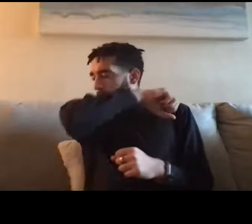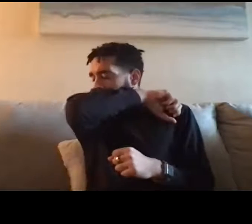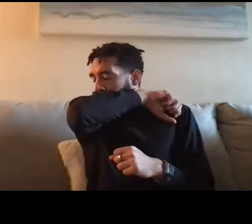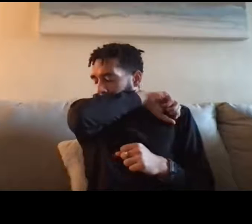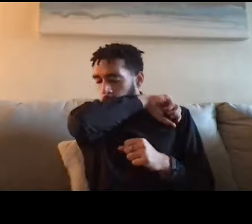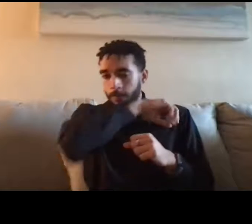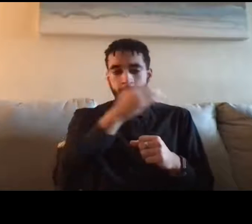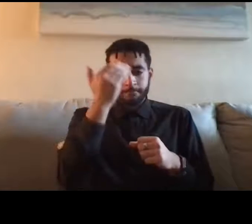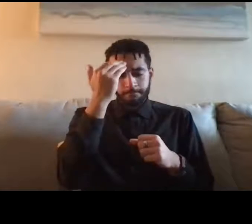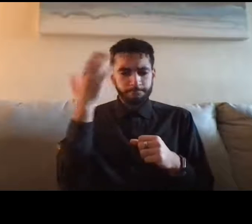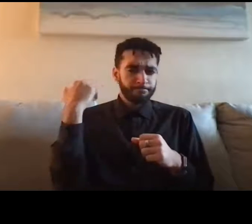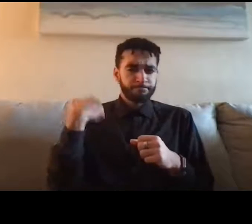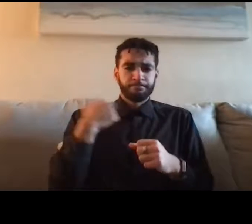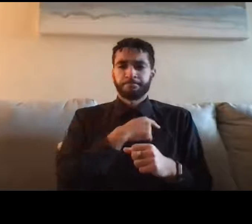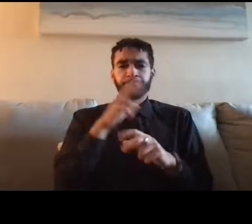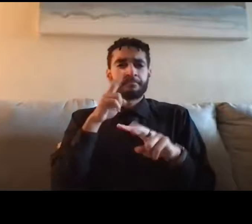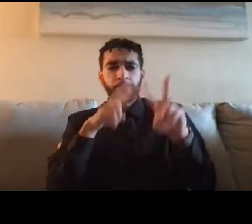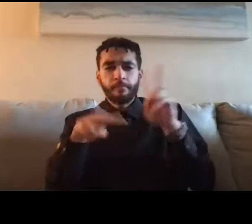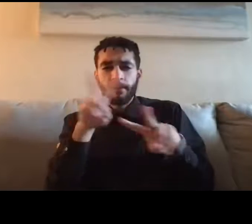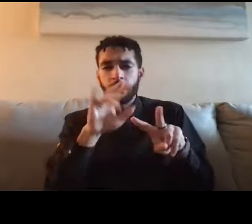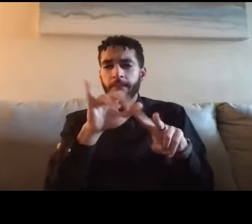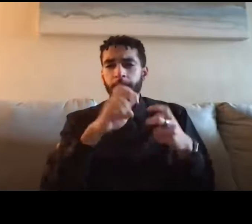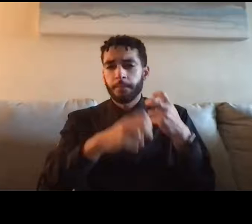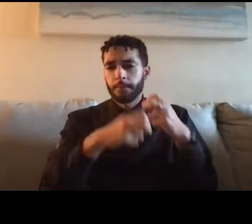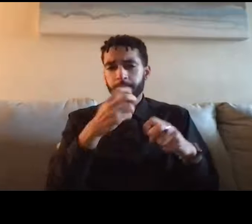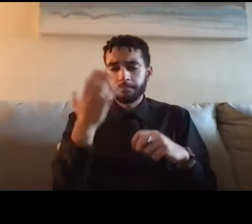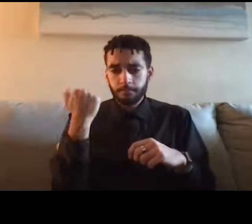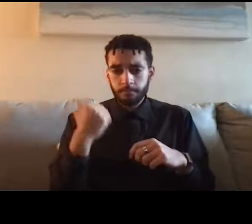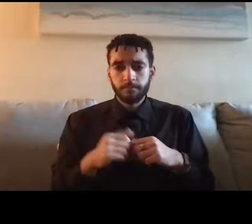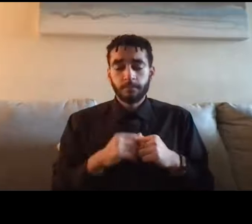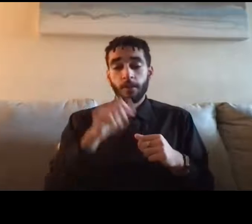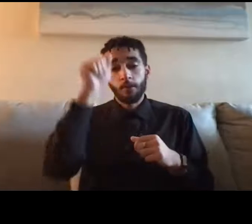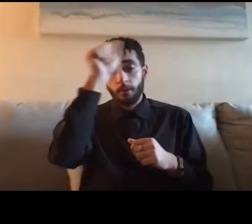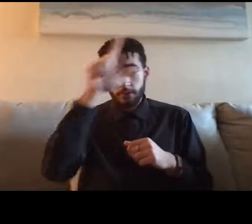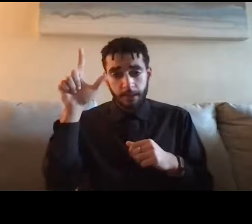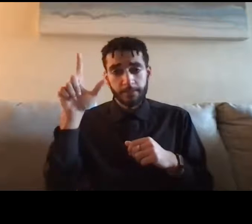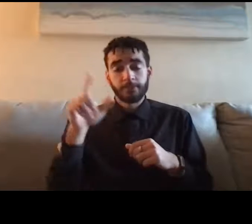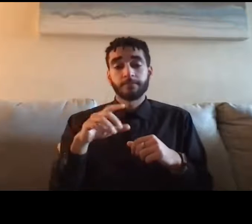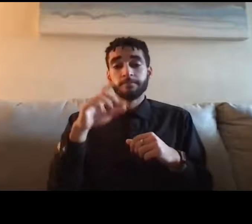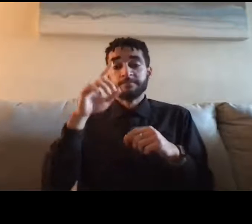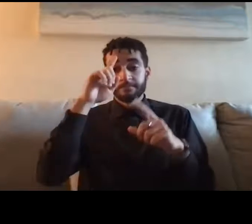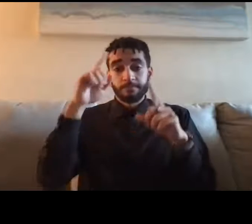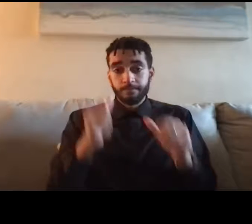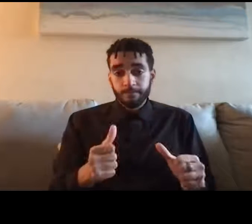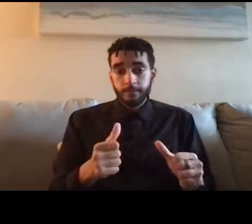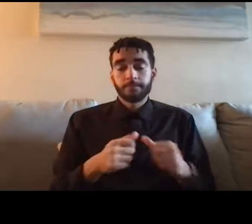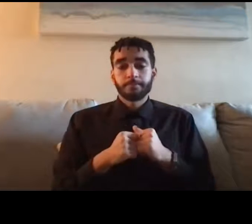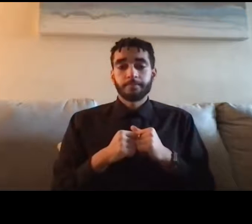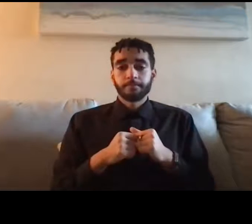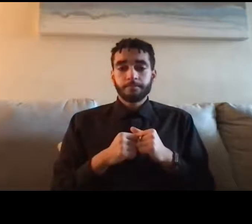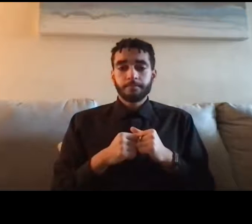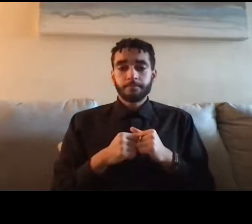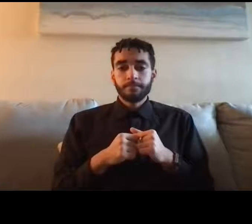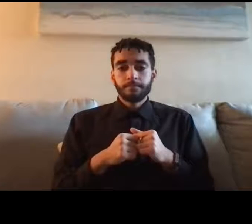issue. When we're talking about mental health and Alzheimer's and dementia, often we've got a double layer of stigma. So a lot